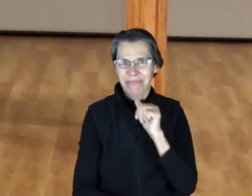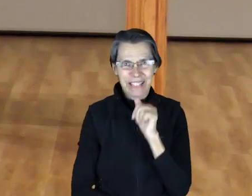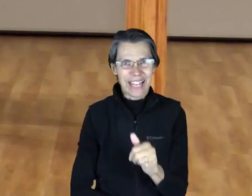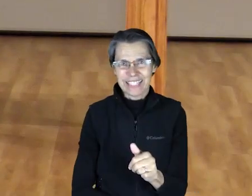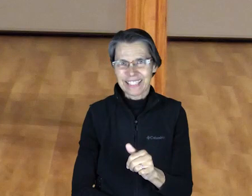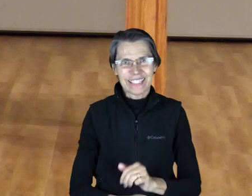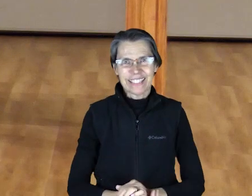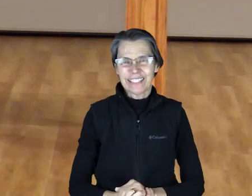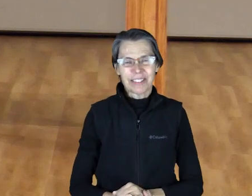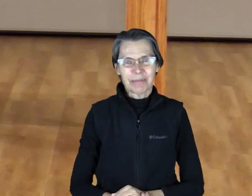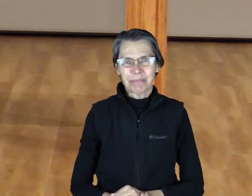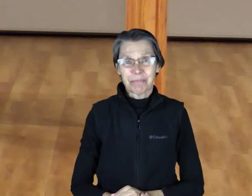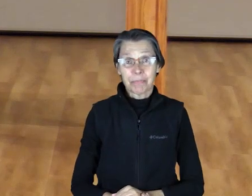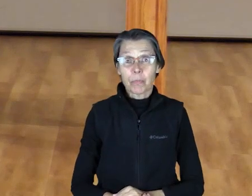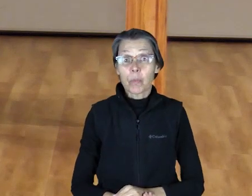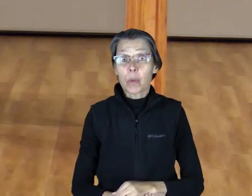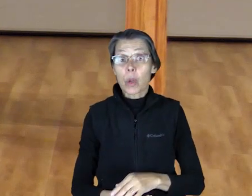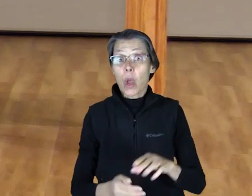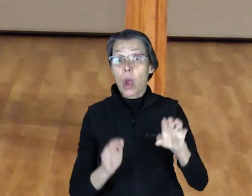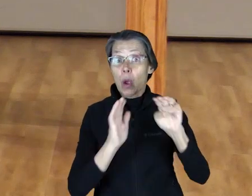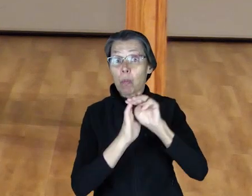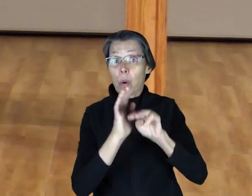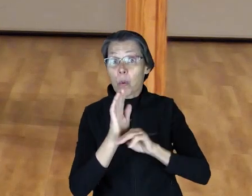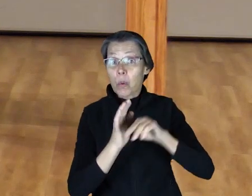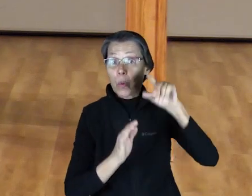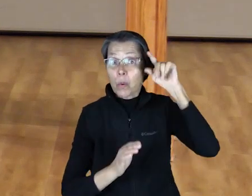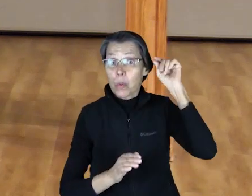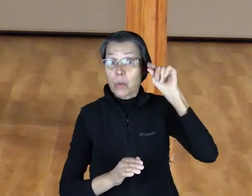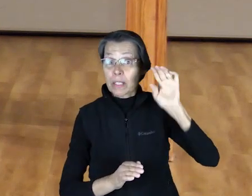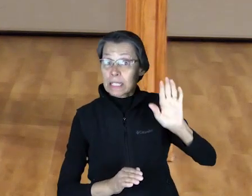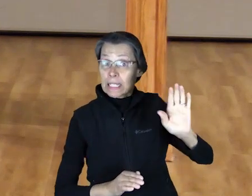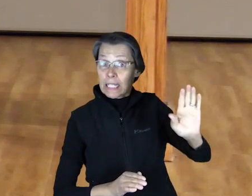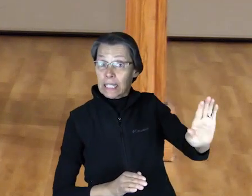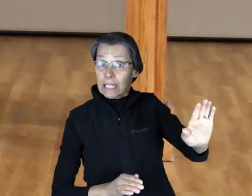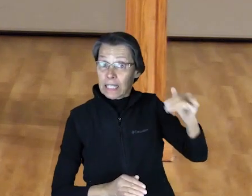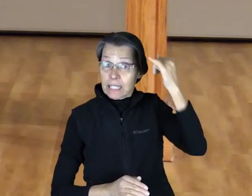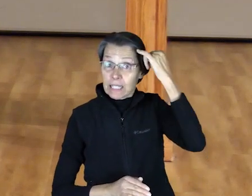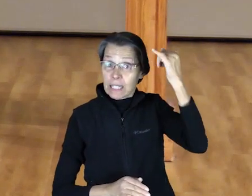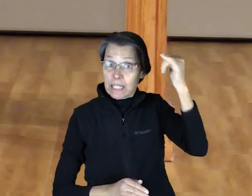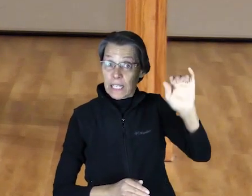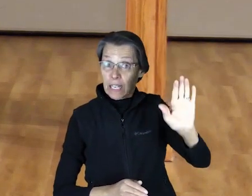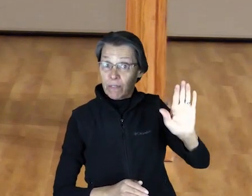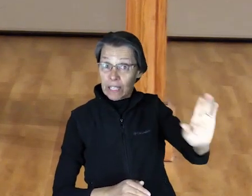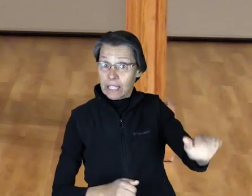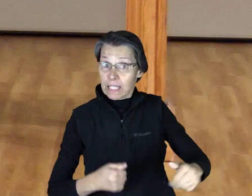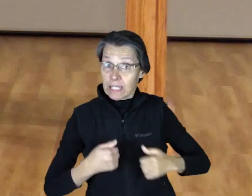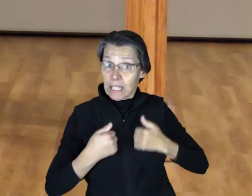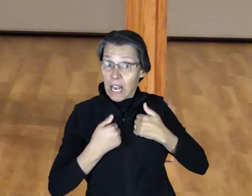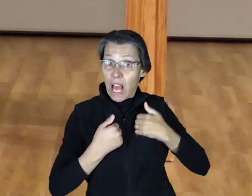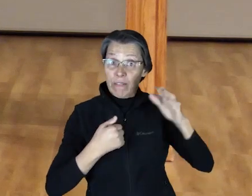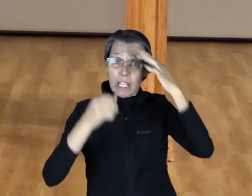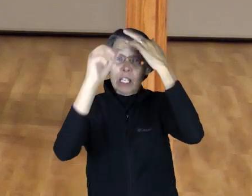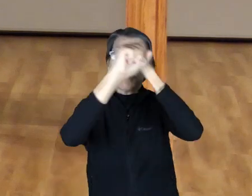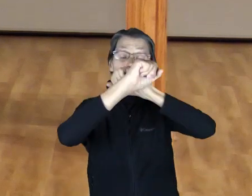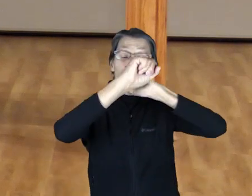Moses had to let his idea of what his life was about go.